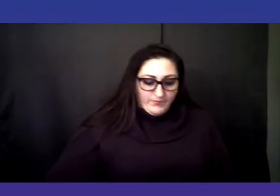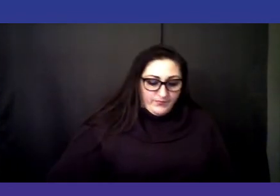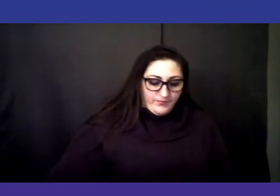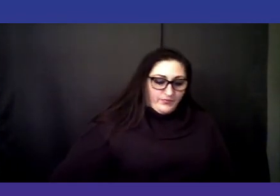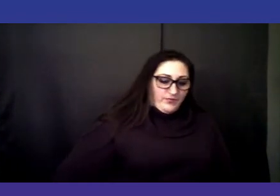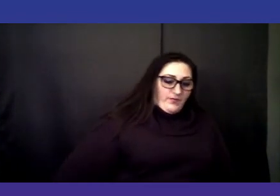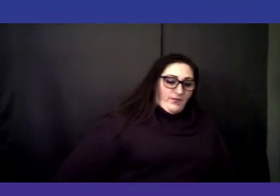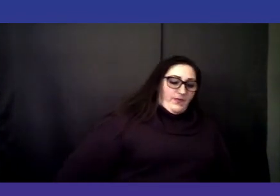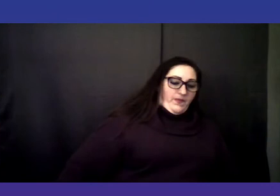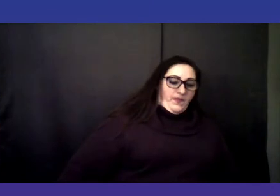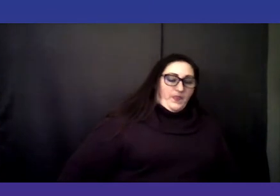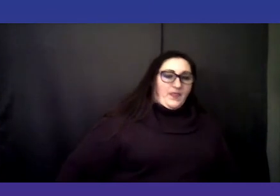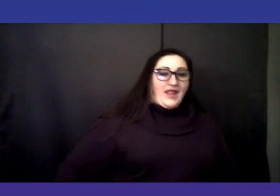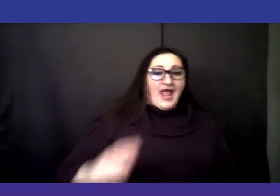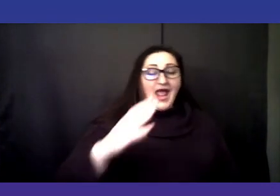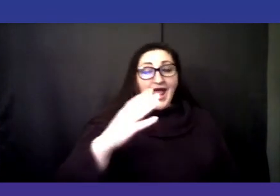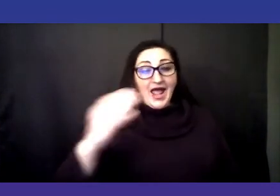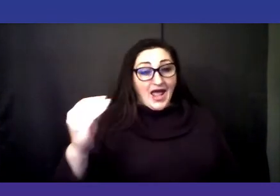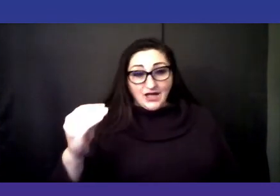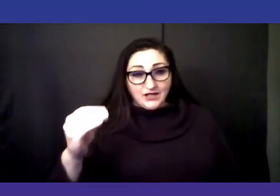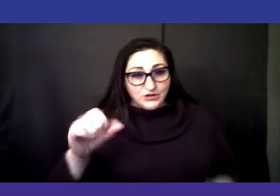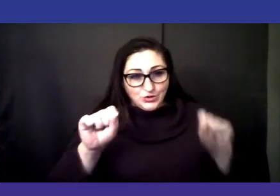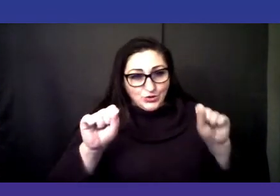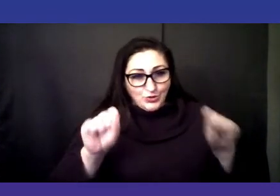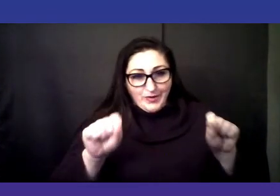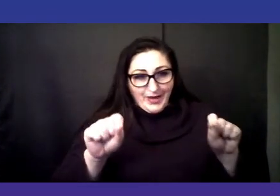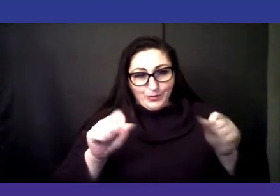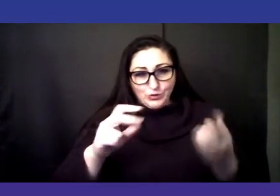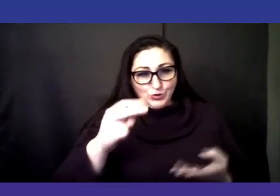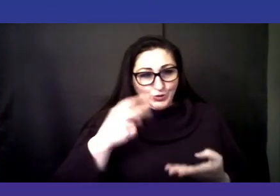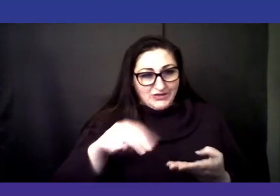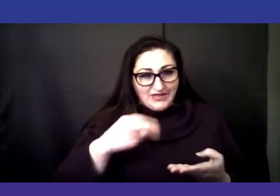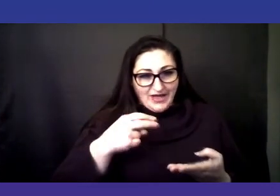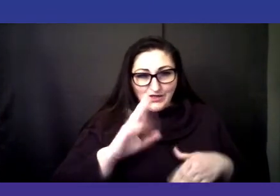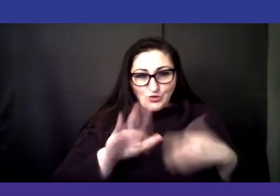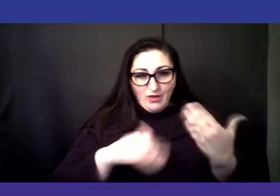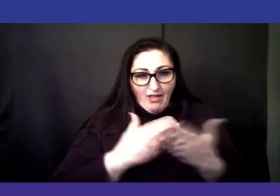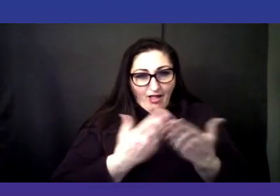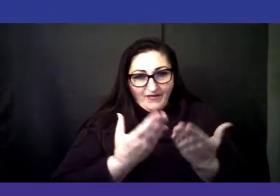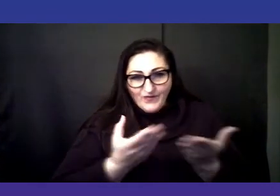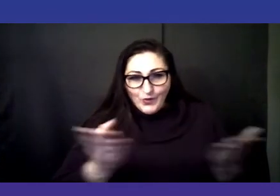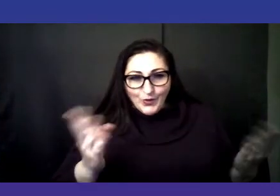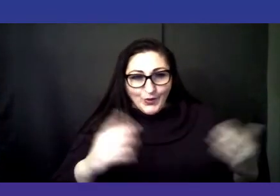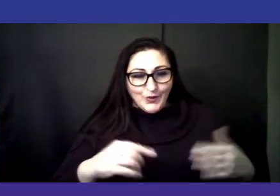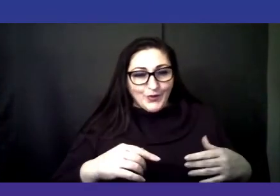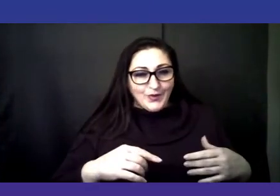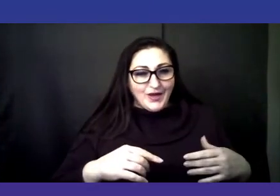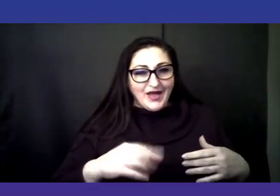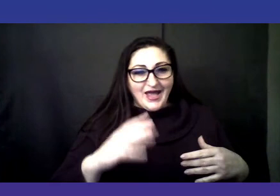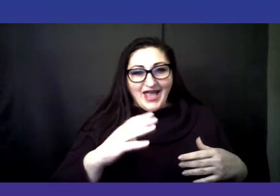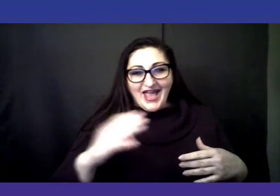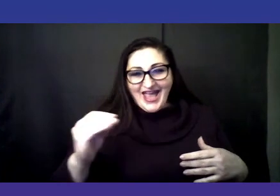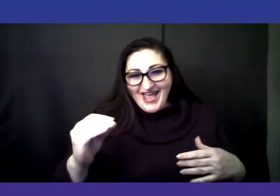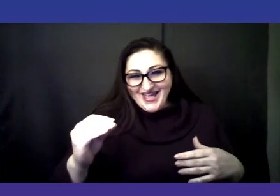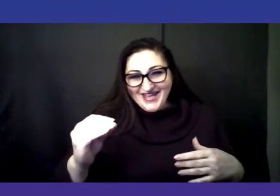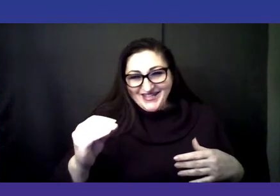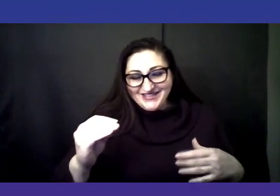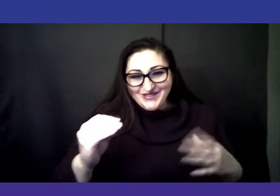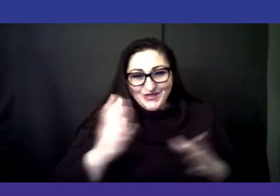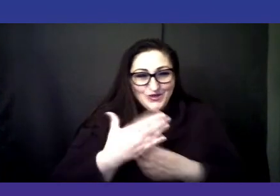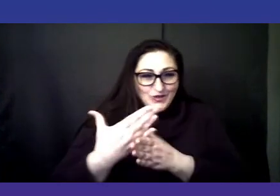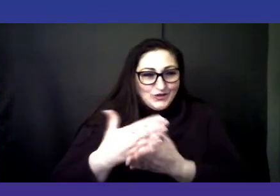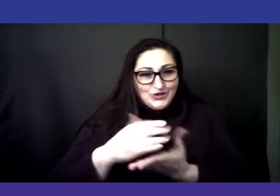able to dance with all of you and to share a choreography with your